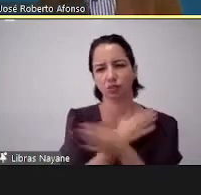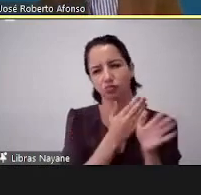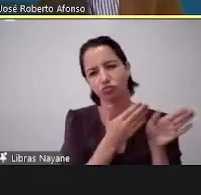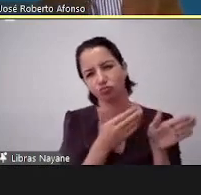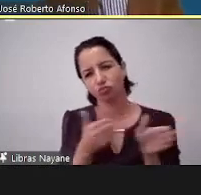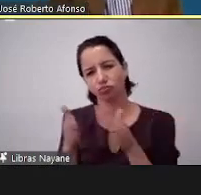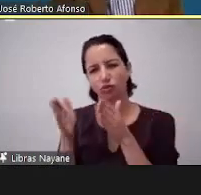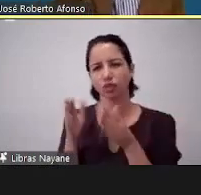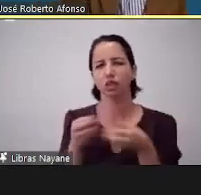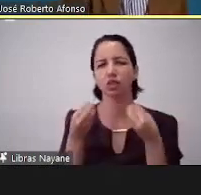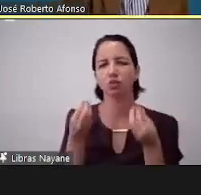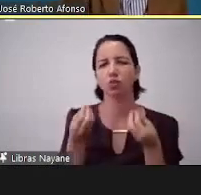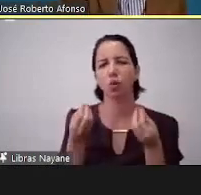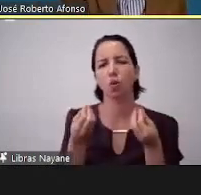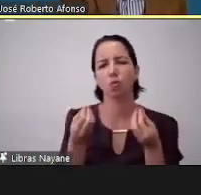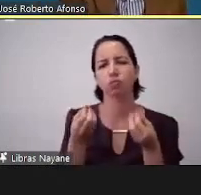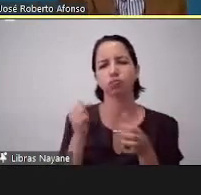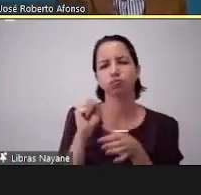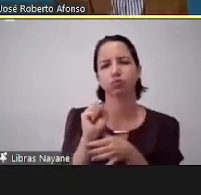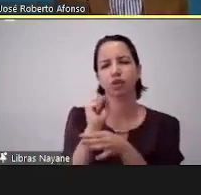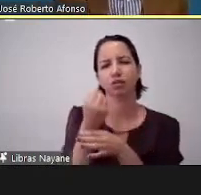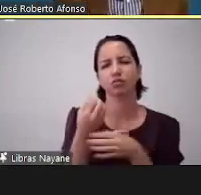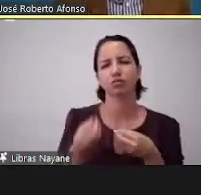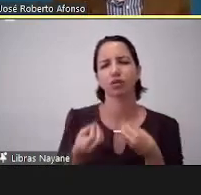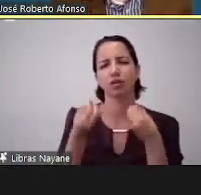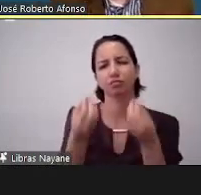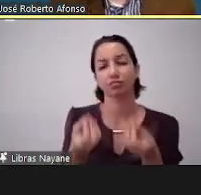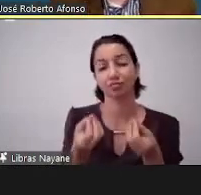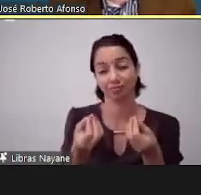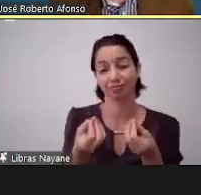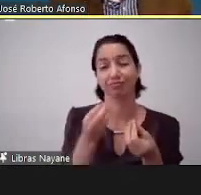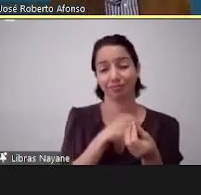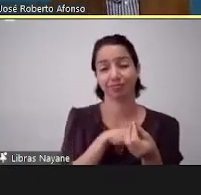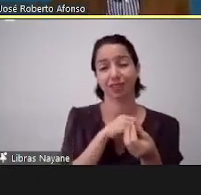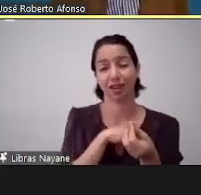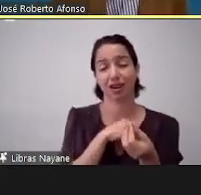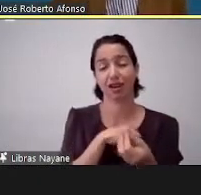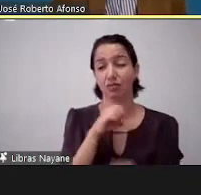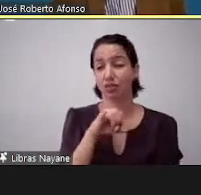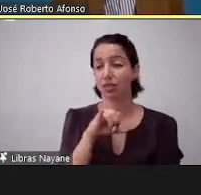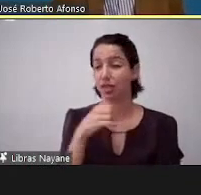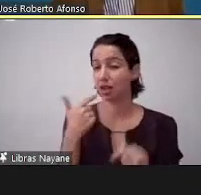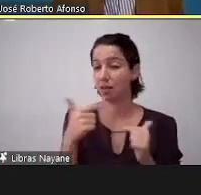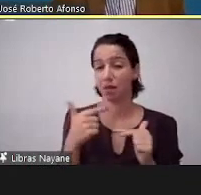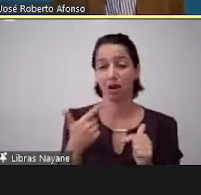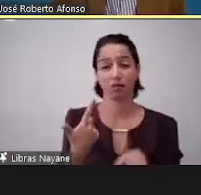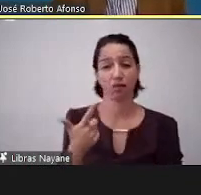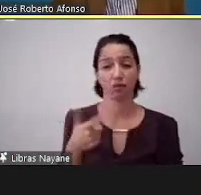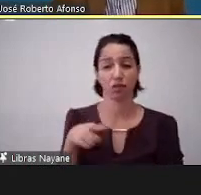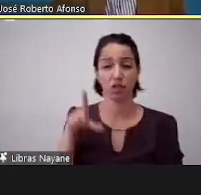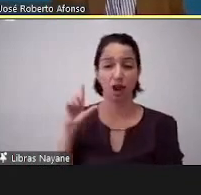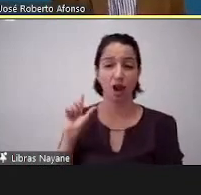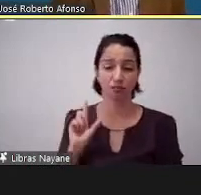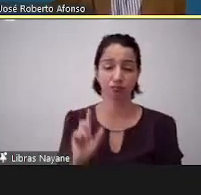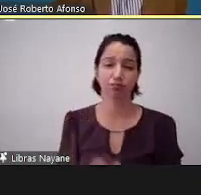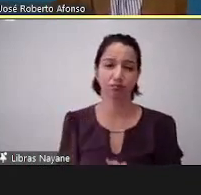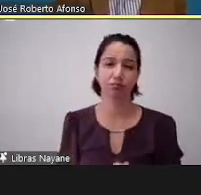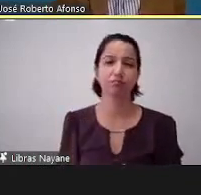faster, but the economy doesn't know how to improve the